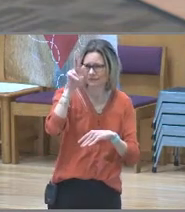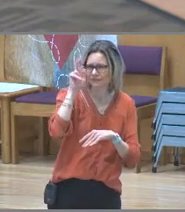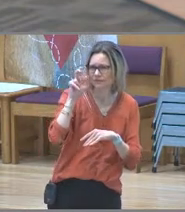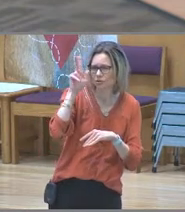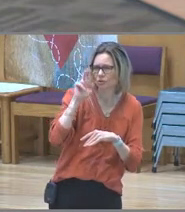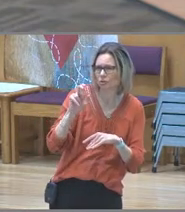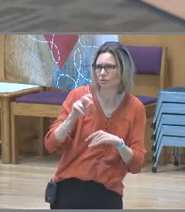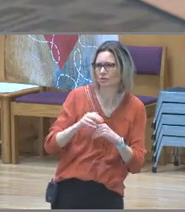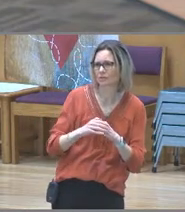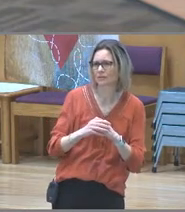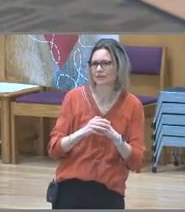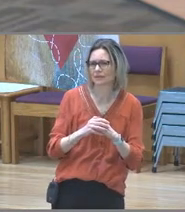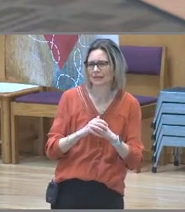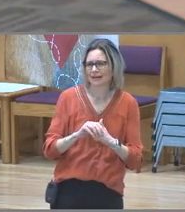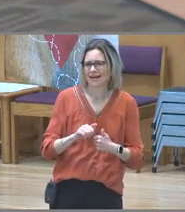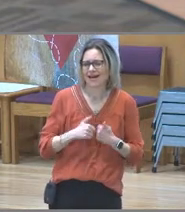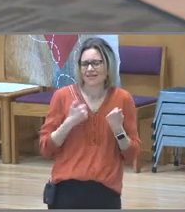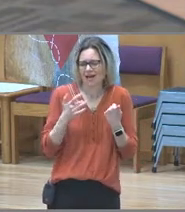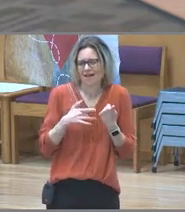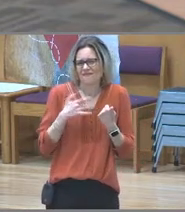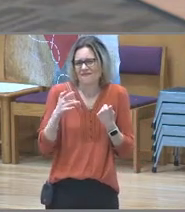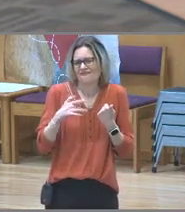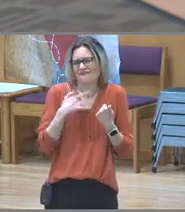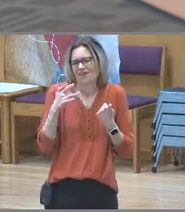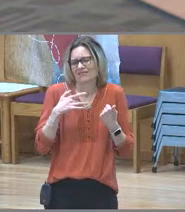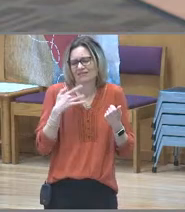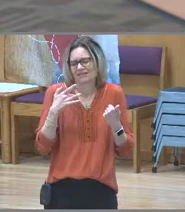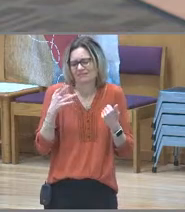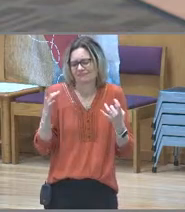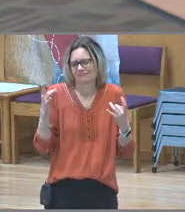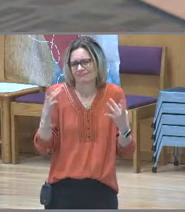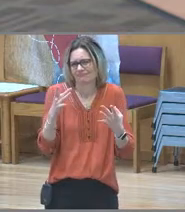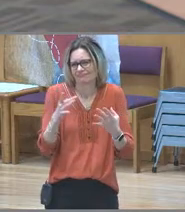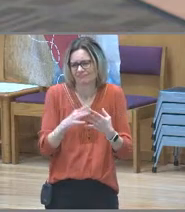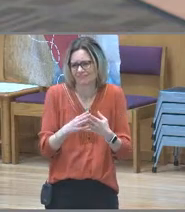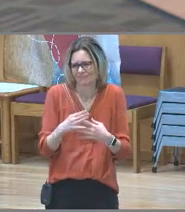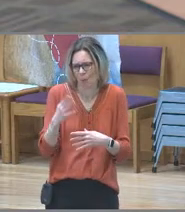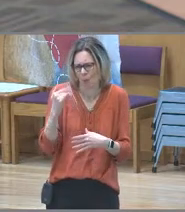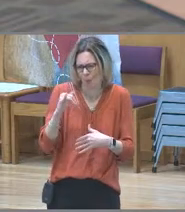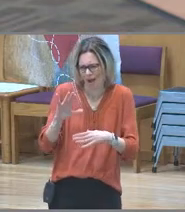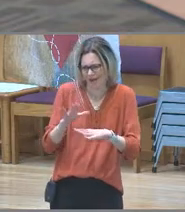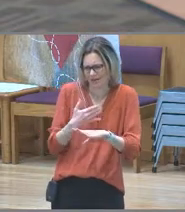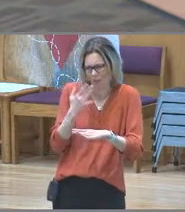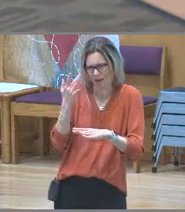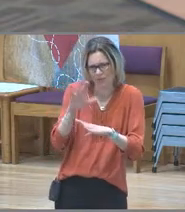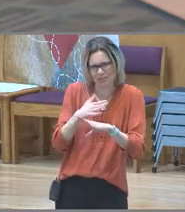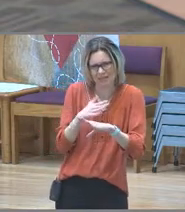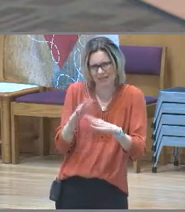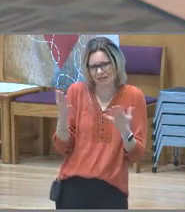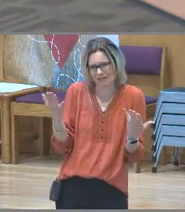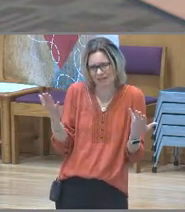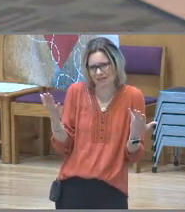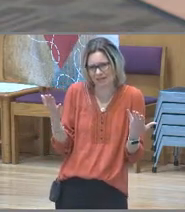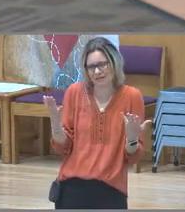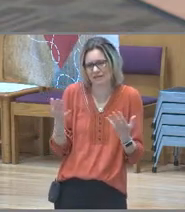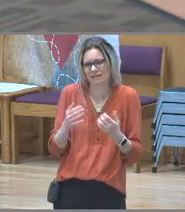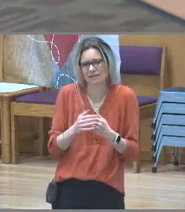life is just a moving target, you will ask why we sing. If